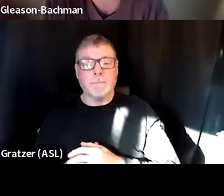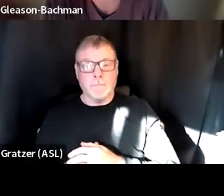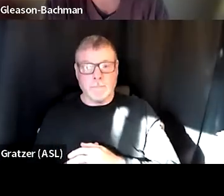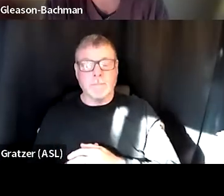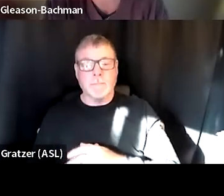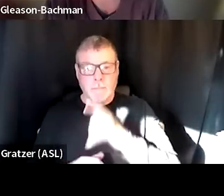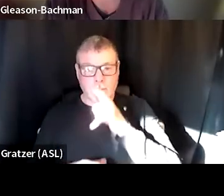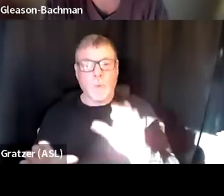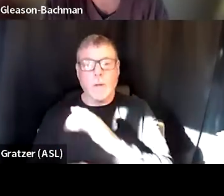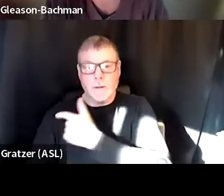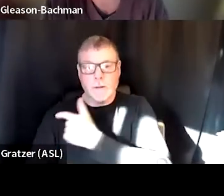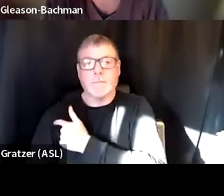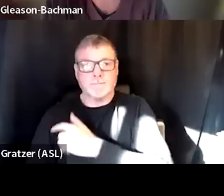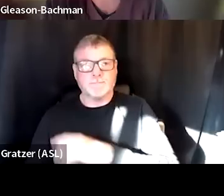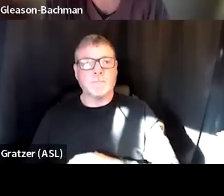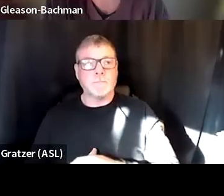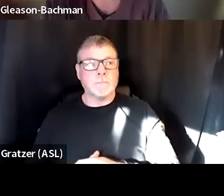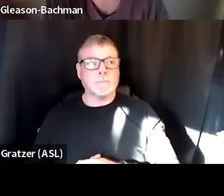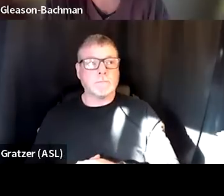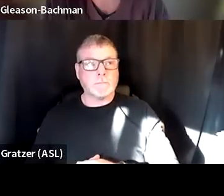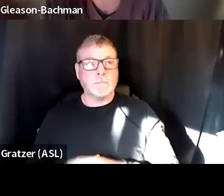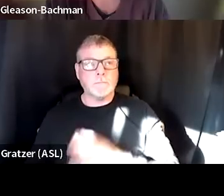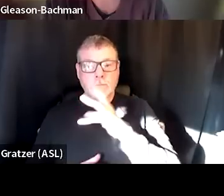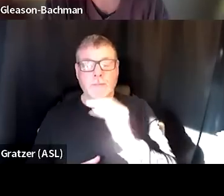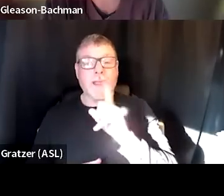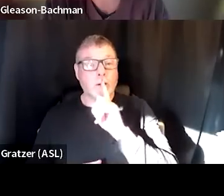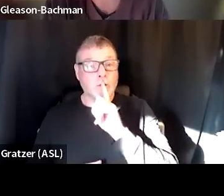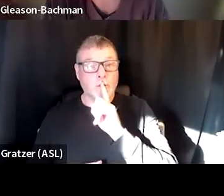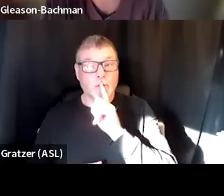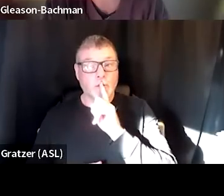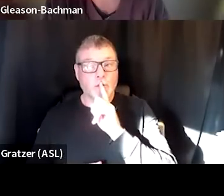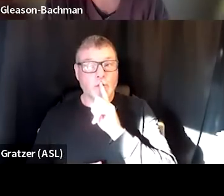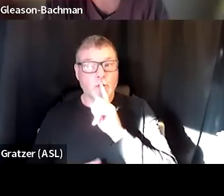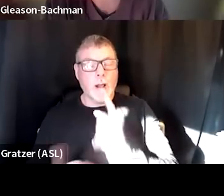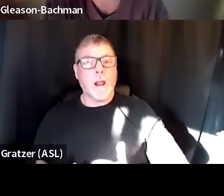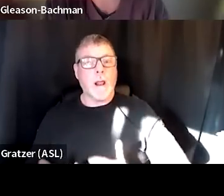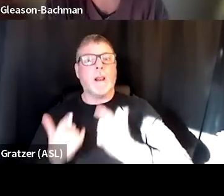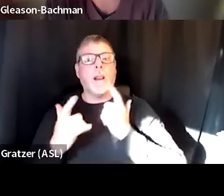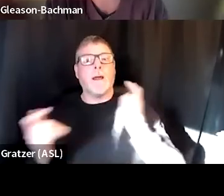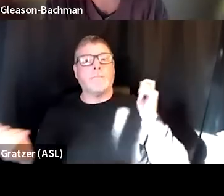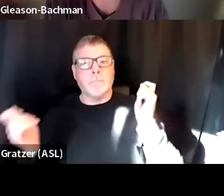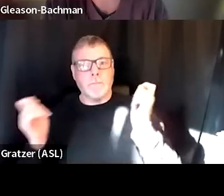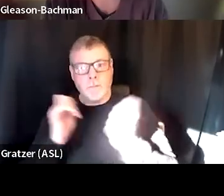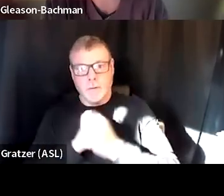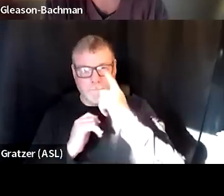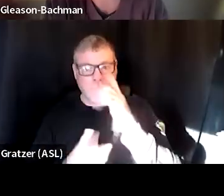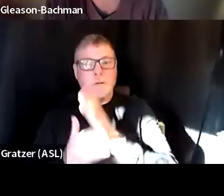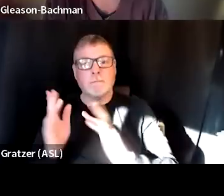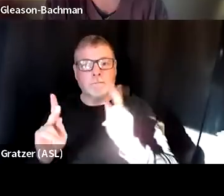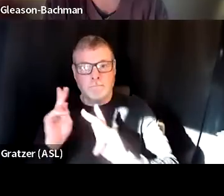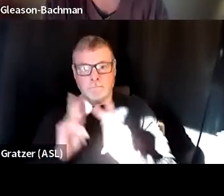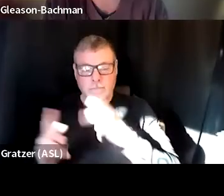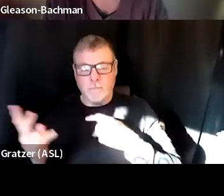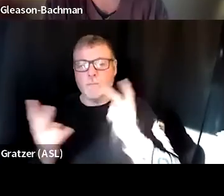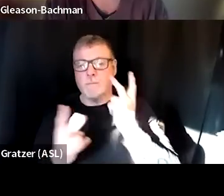the injectables. And it really has been life-changing for some folks that we've